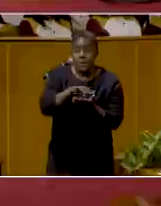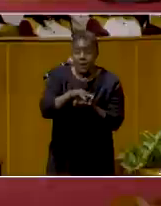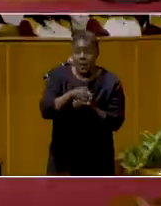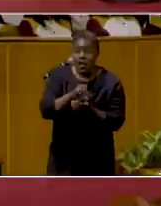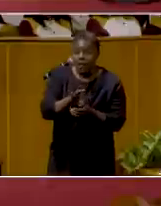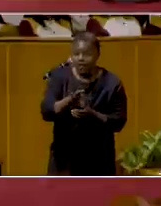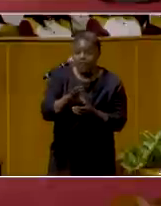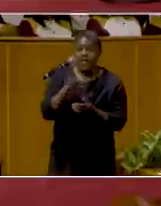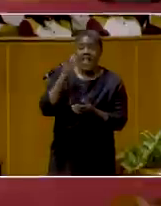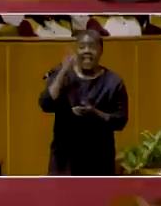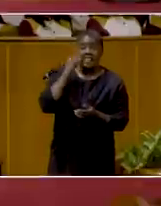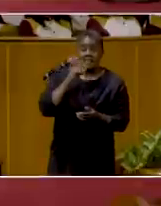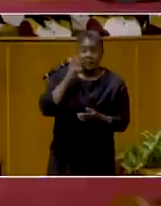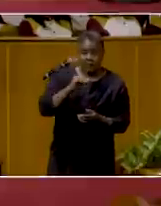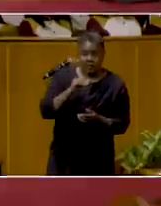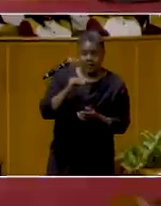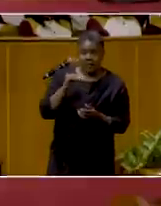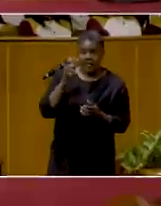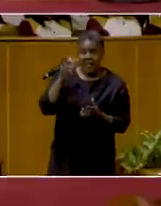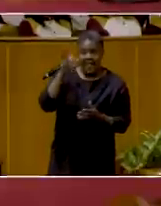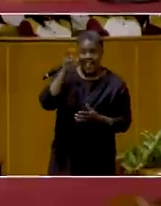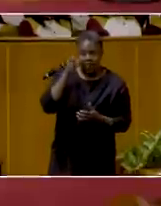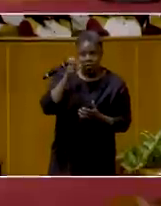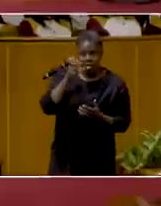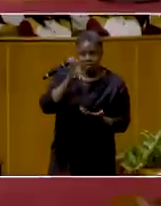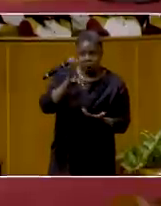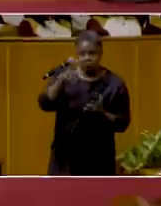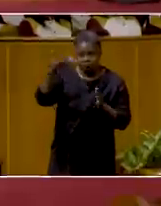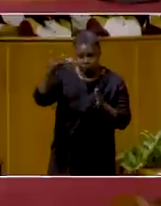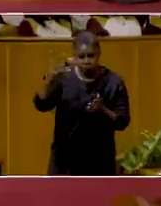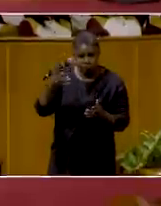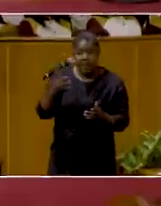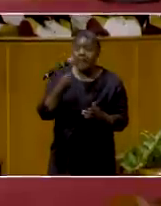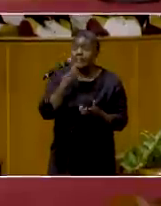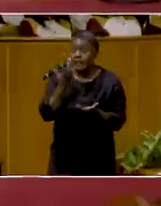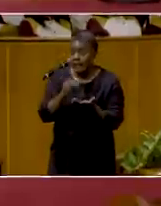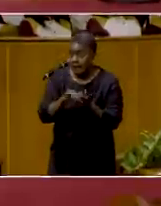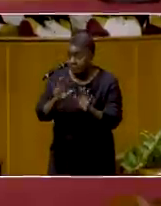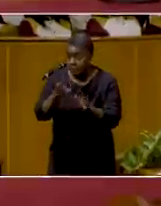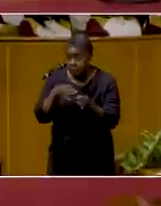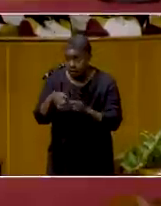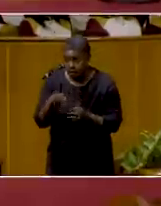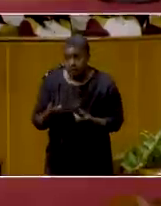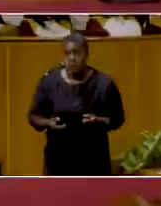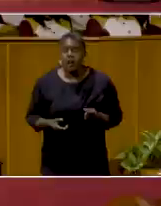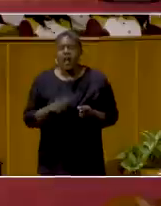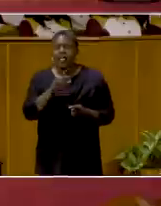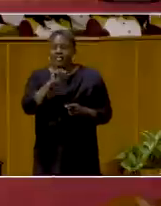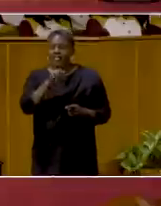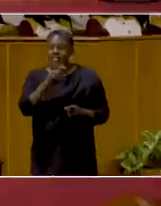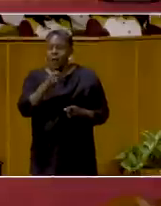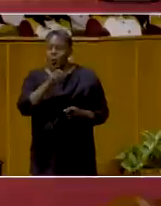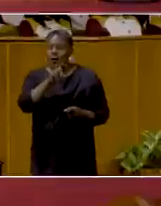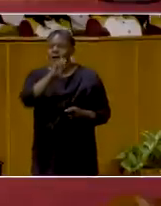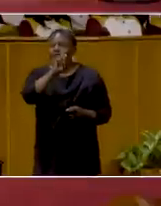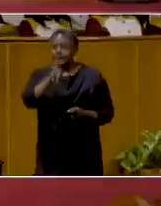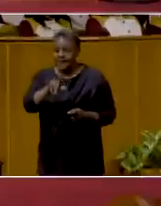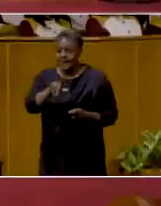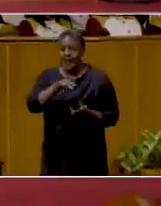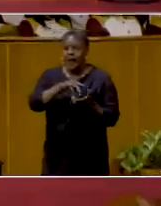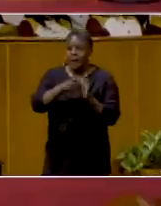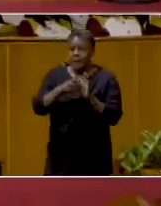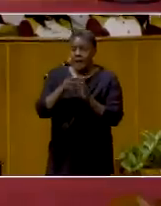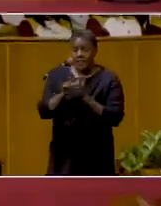of experienced evil. Say it again. Theodicy is the attempt of the